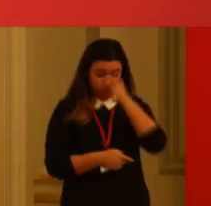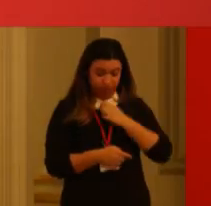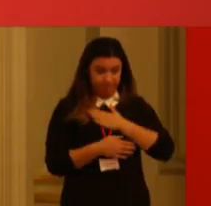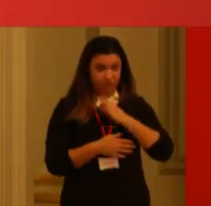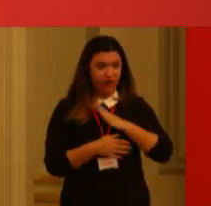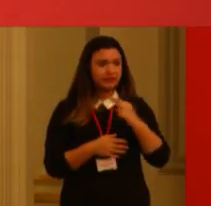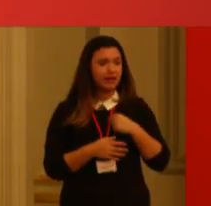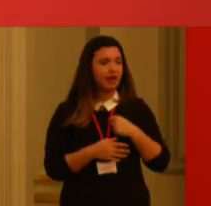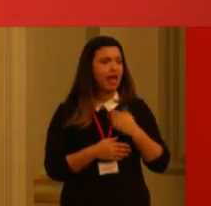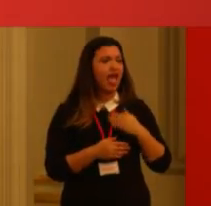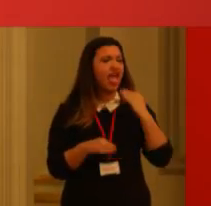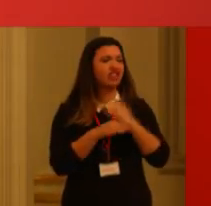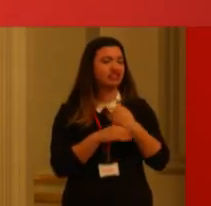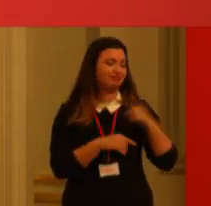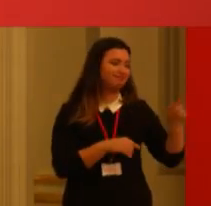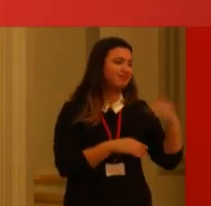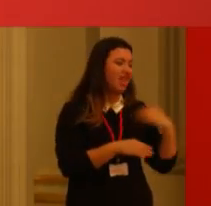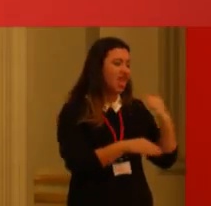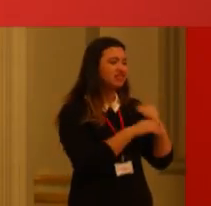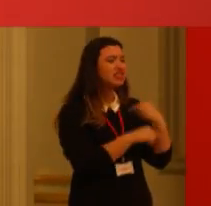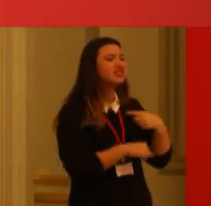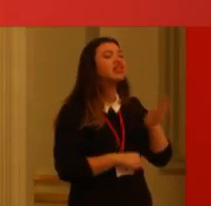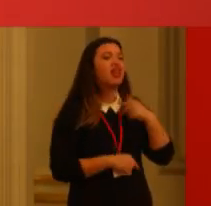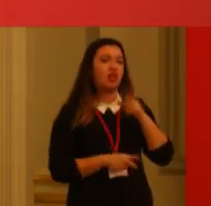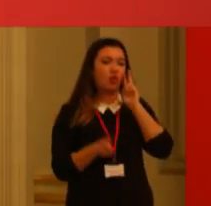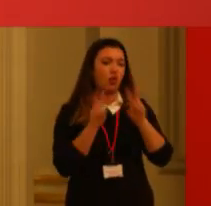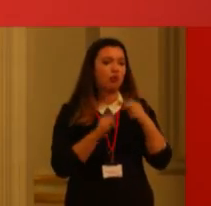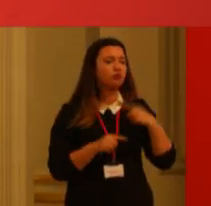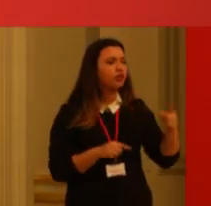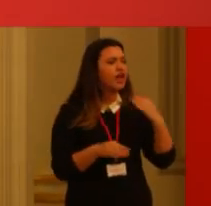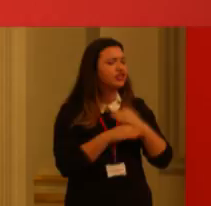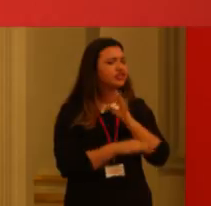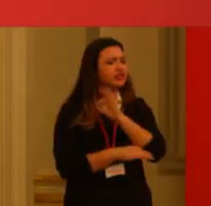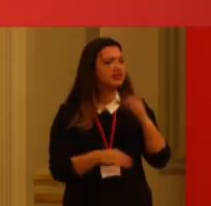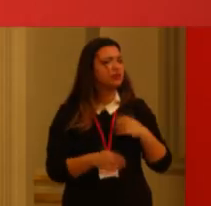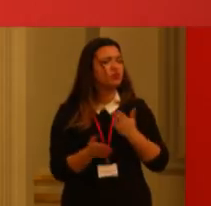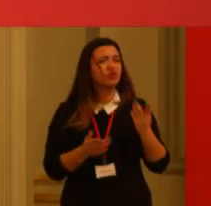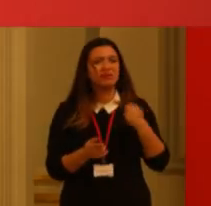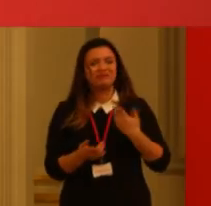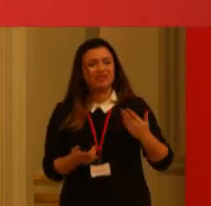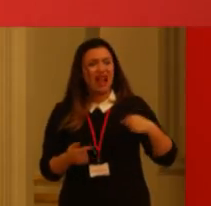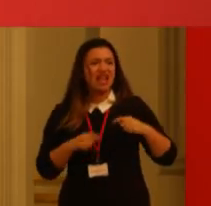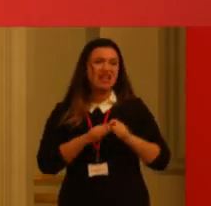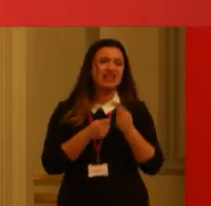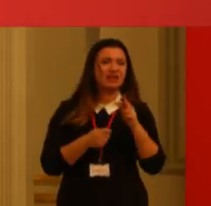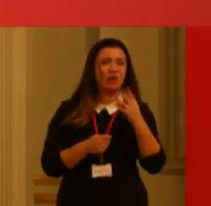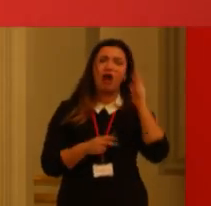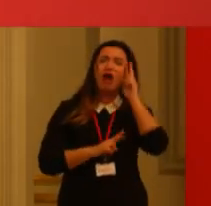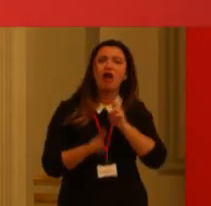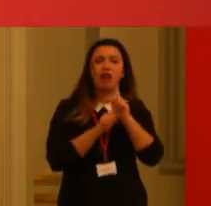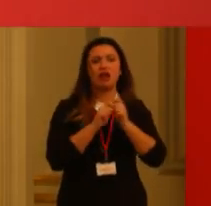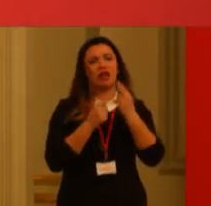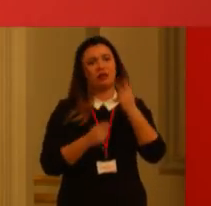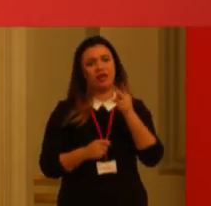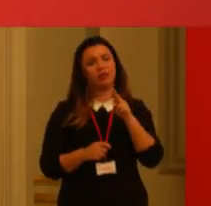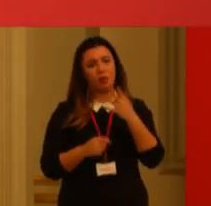And people who do not have a Turkish identity are not treated equally. This inequality brings along a